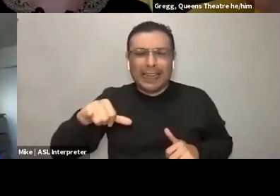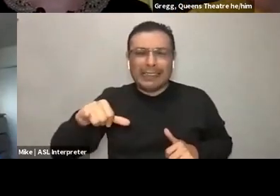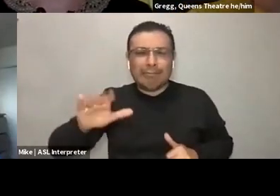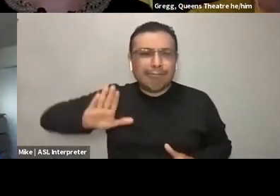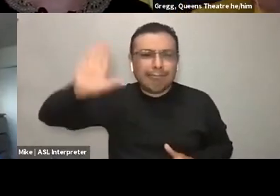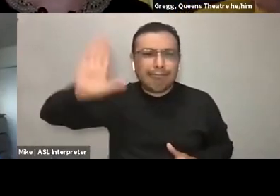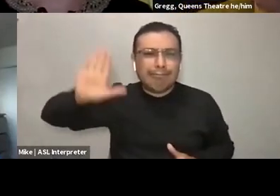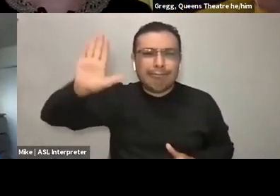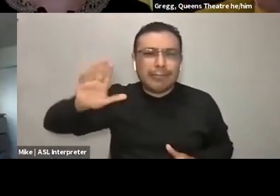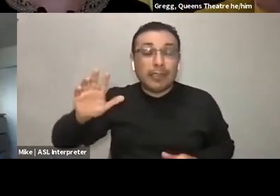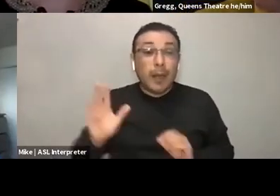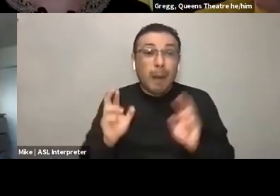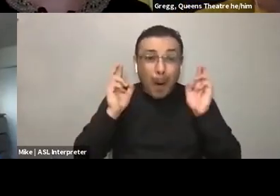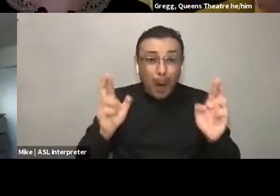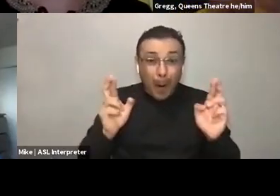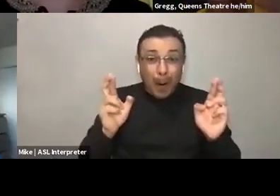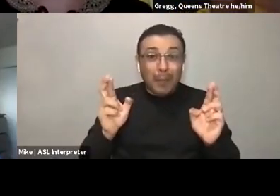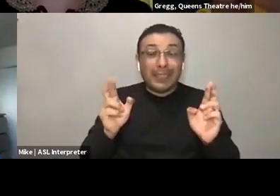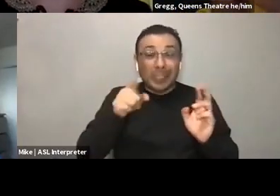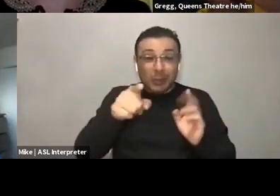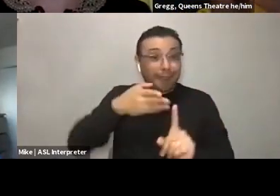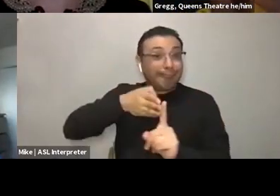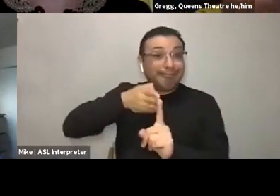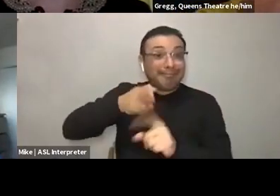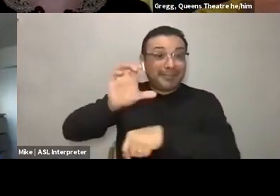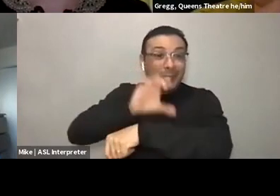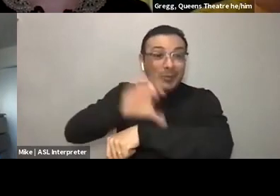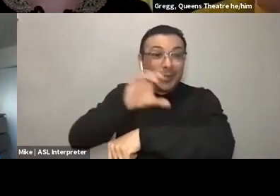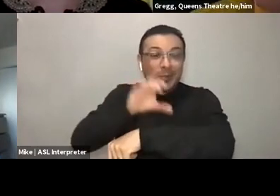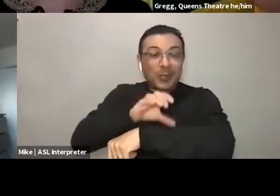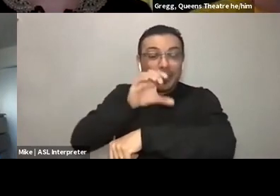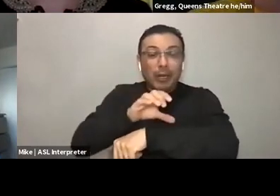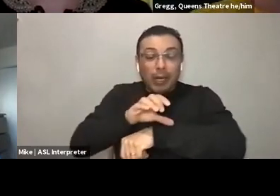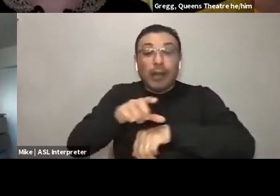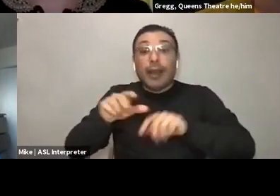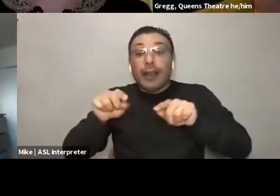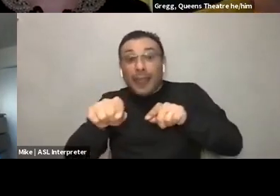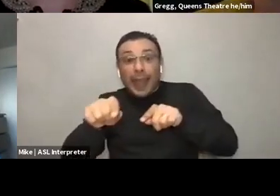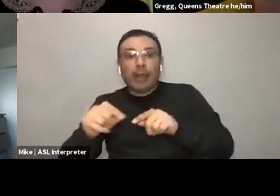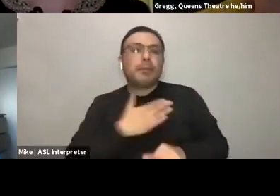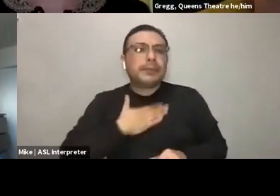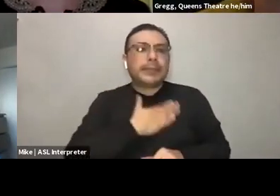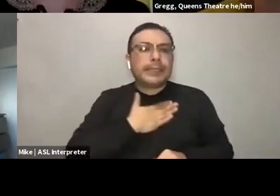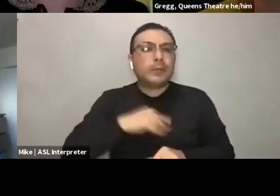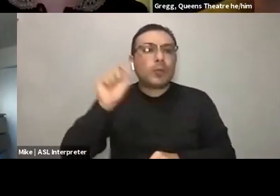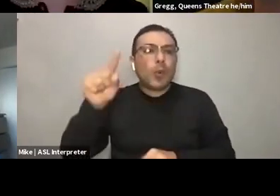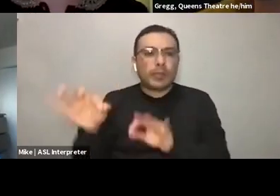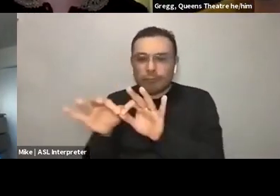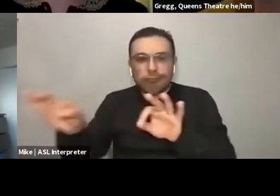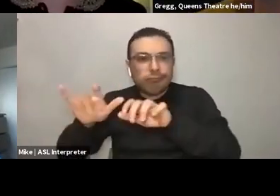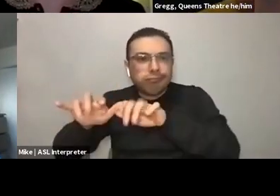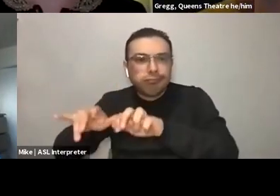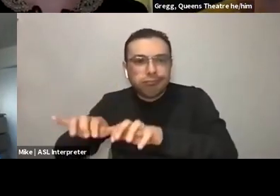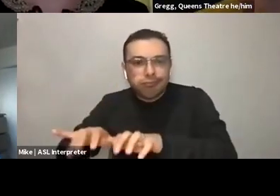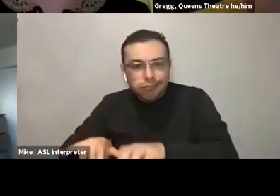your hand, but hopefully if you're a computer user, you will have had the opportunity to type your question in. So I'm just putting that out there for those, especially those on the